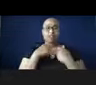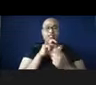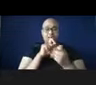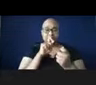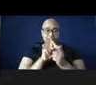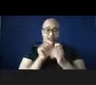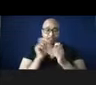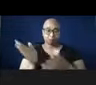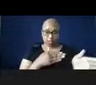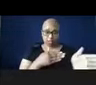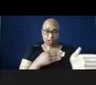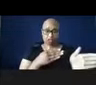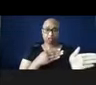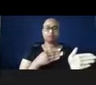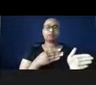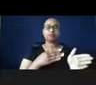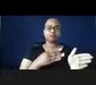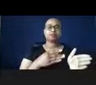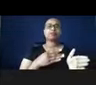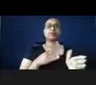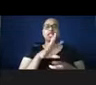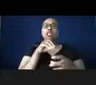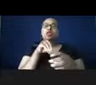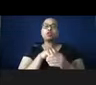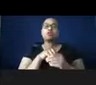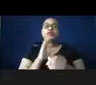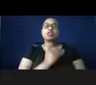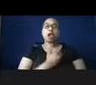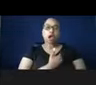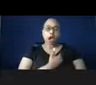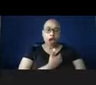includes our vision and mission.